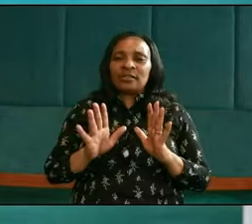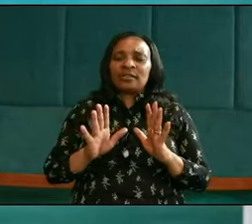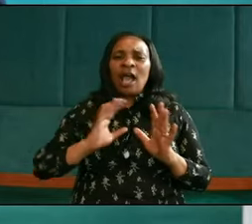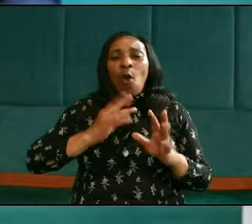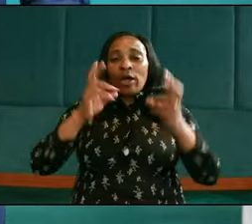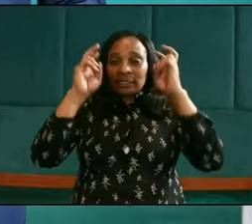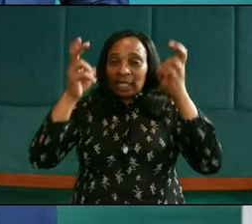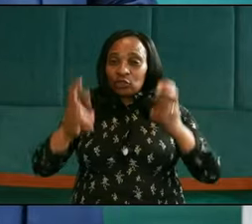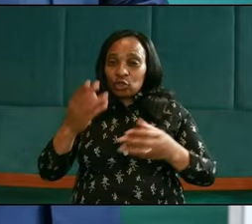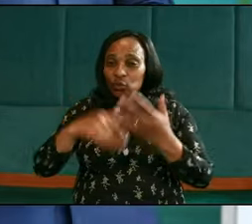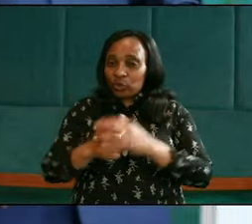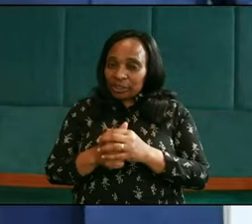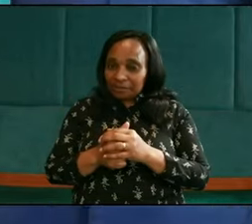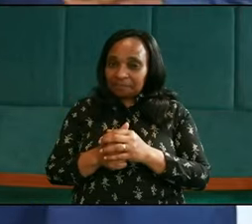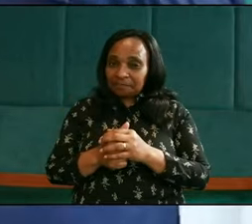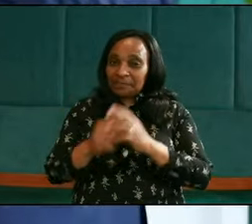Our title of the sermon is saying,